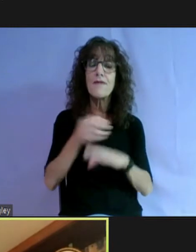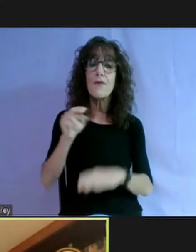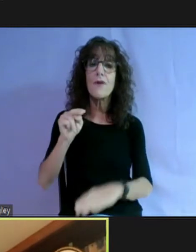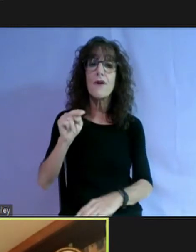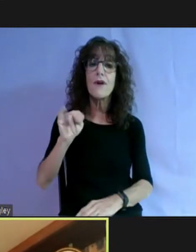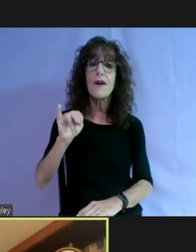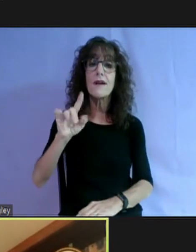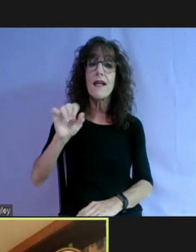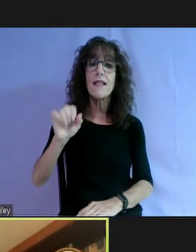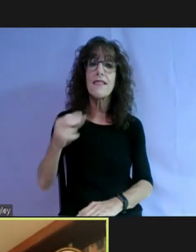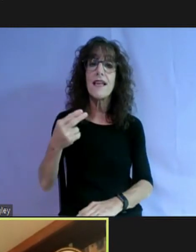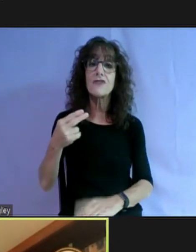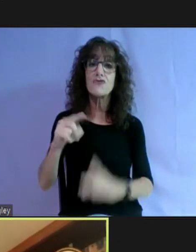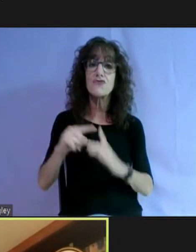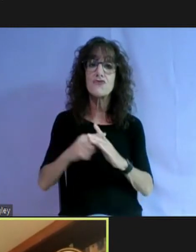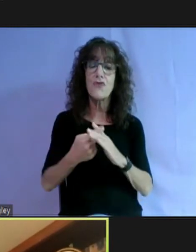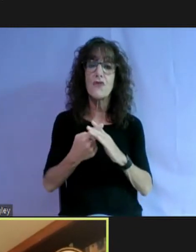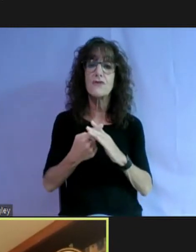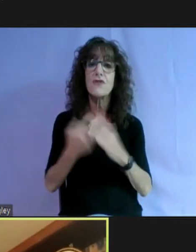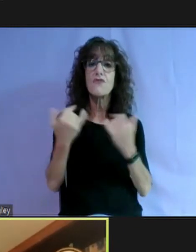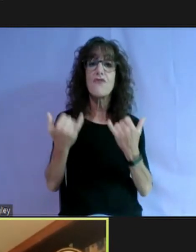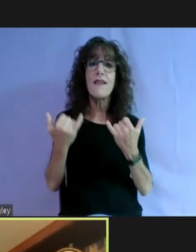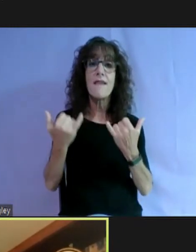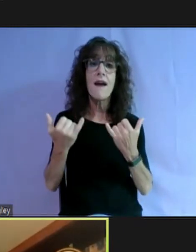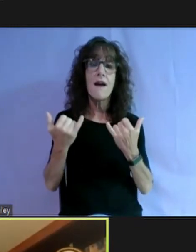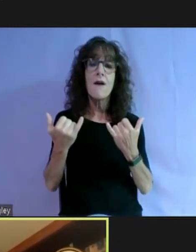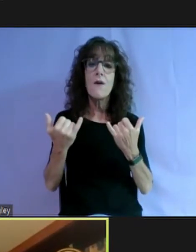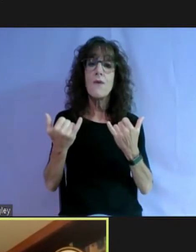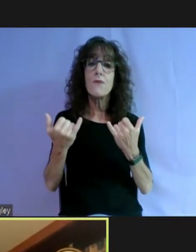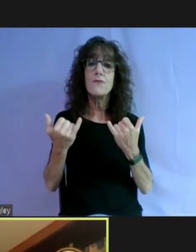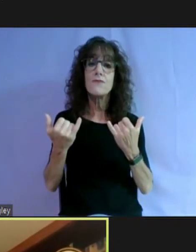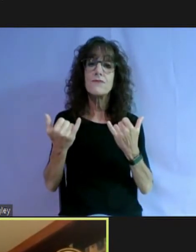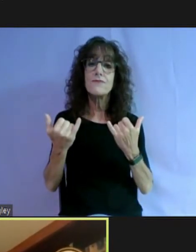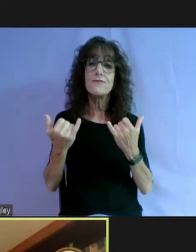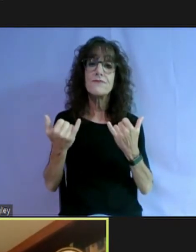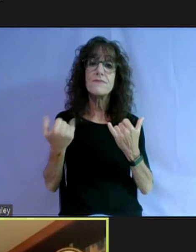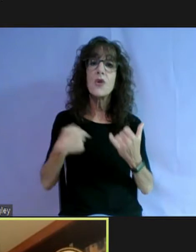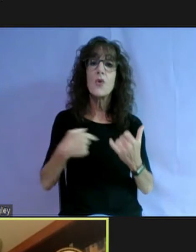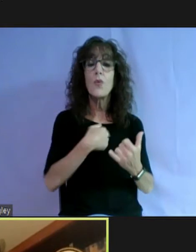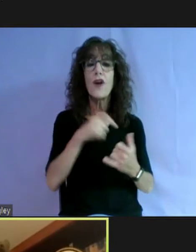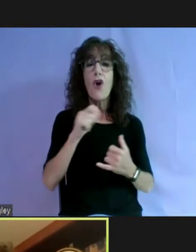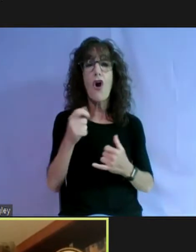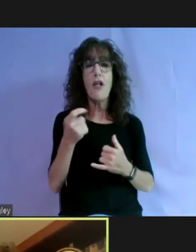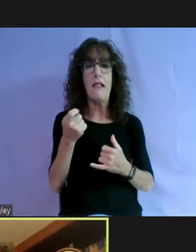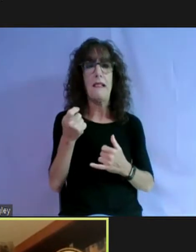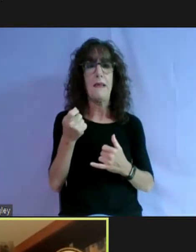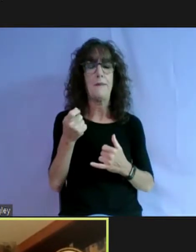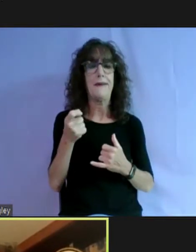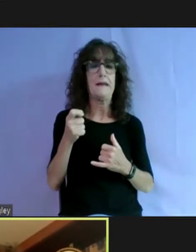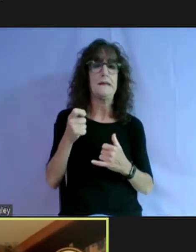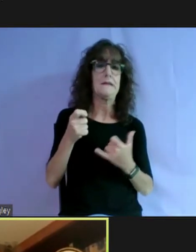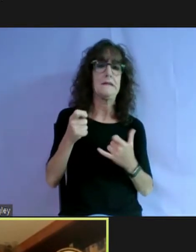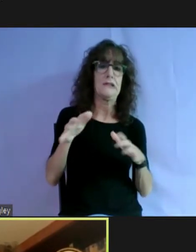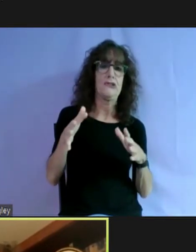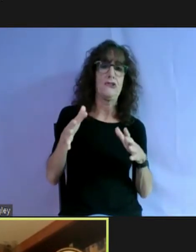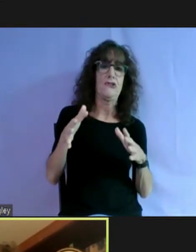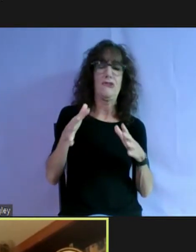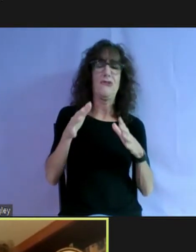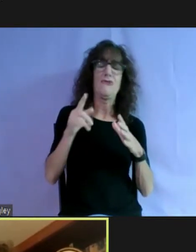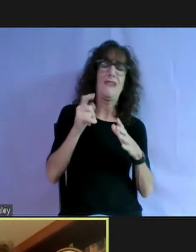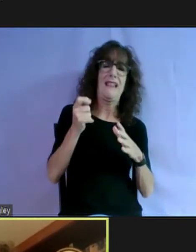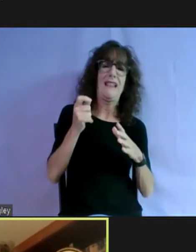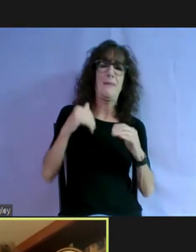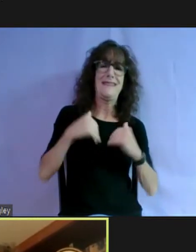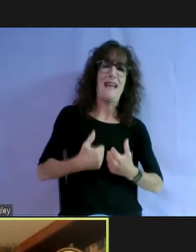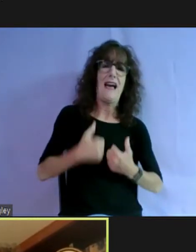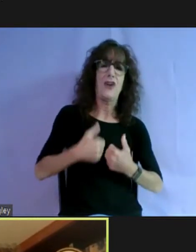the moment we're in, the way I see it is that we're all a little bit weary of this pandemic. We wish it would just